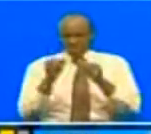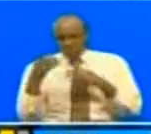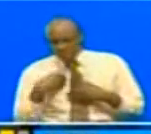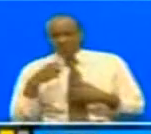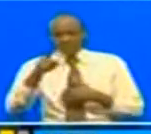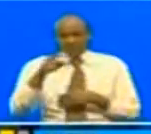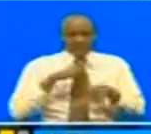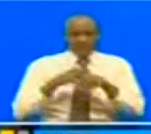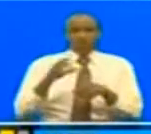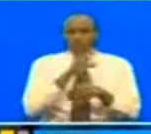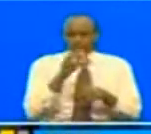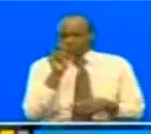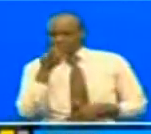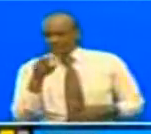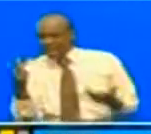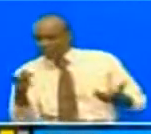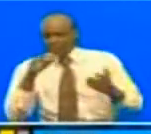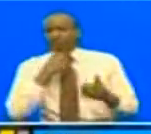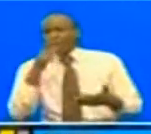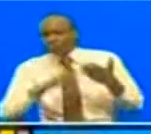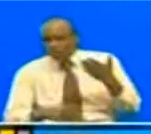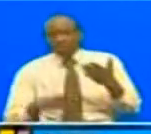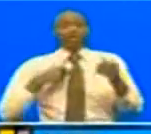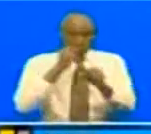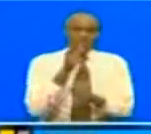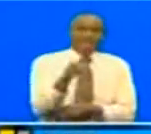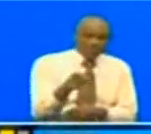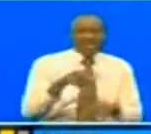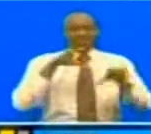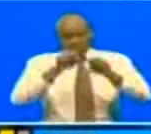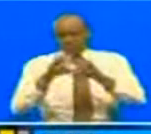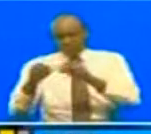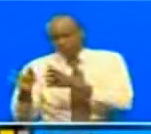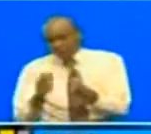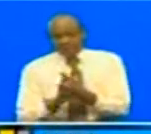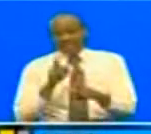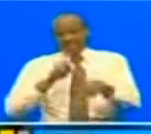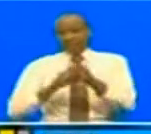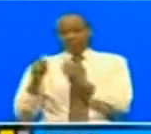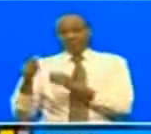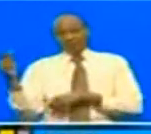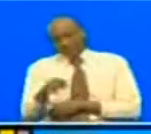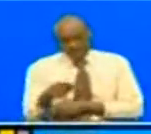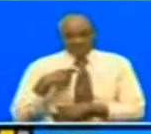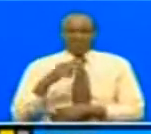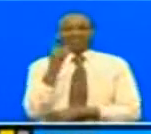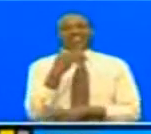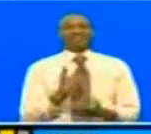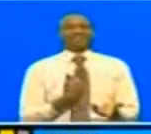to read the consumer trends and respond to market opportunities before our competition does.